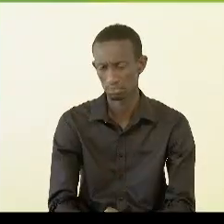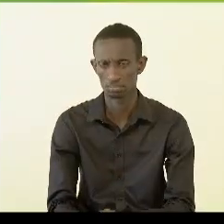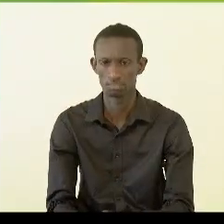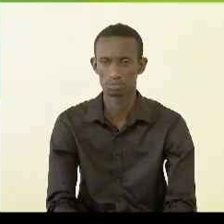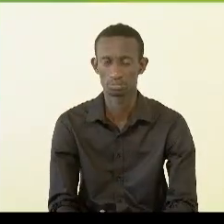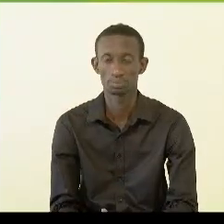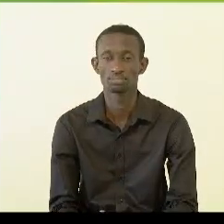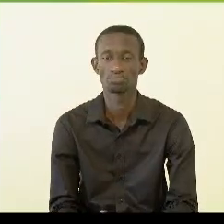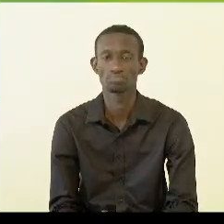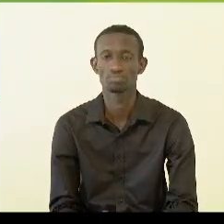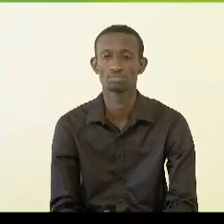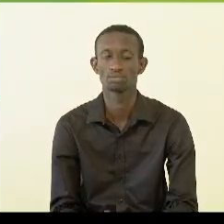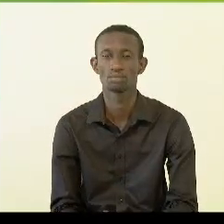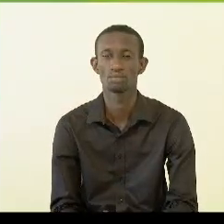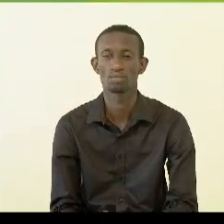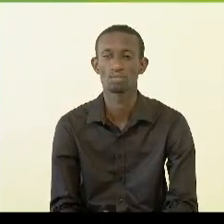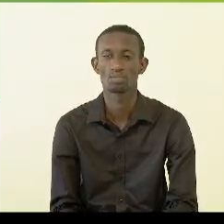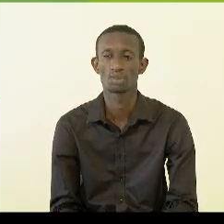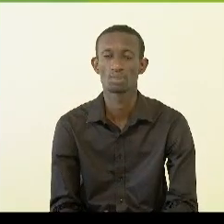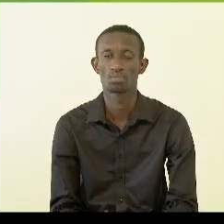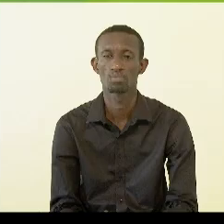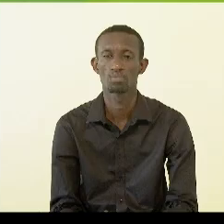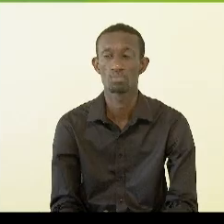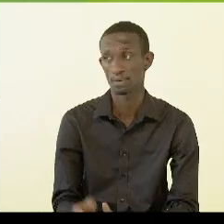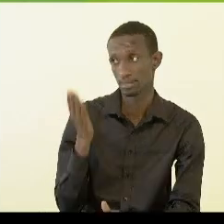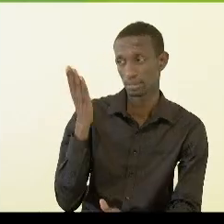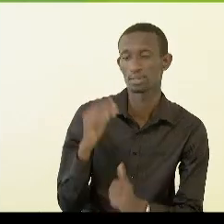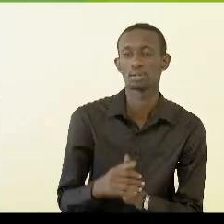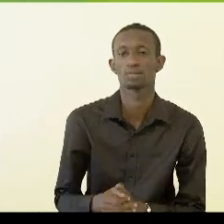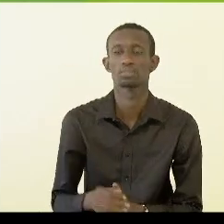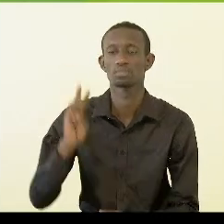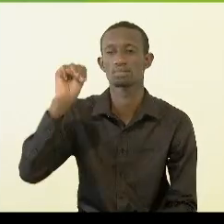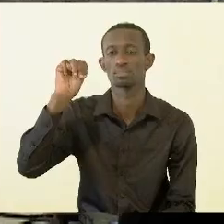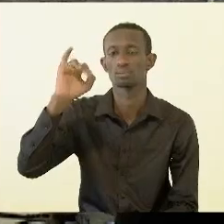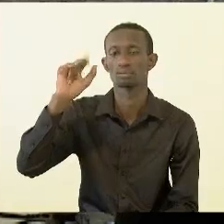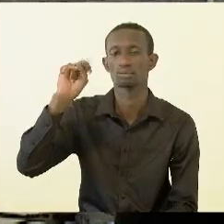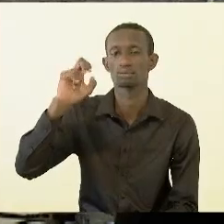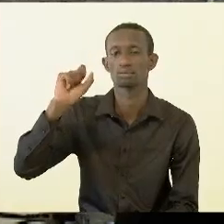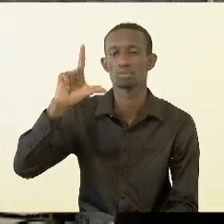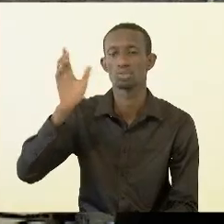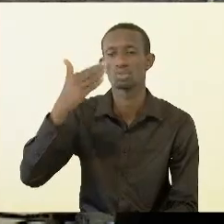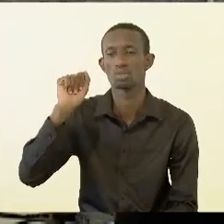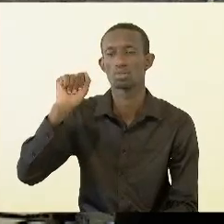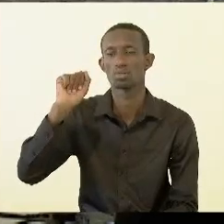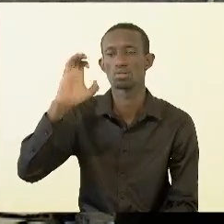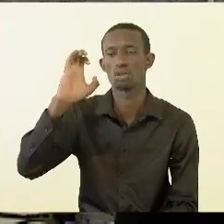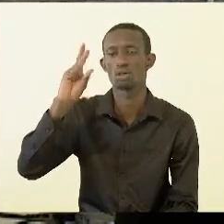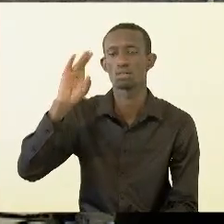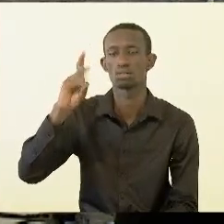these acids. So these are mineral acids. These are mineral